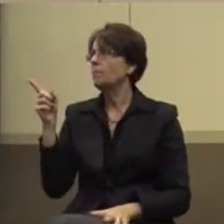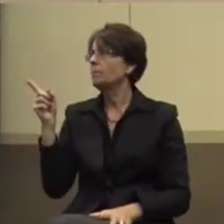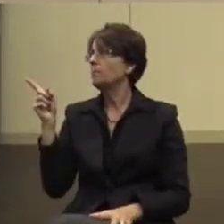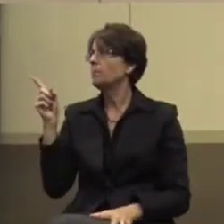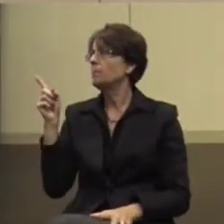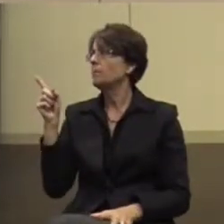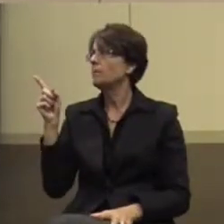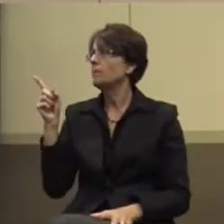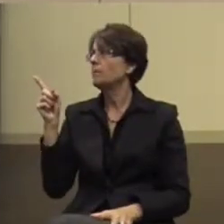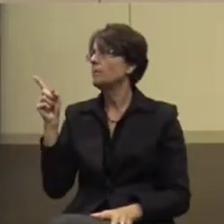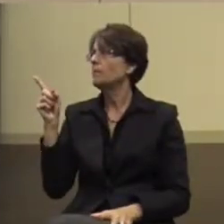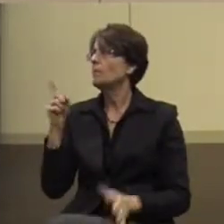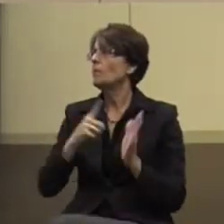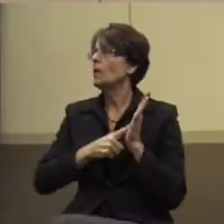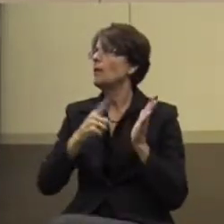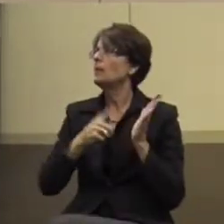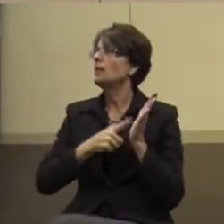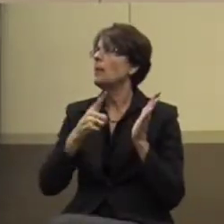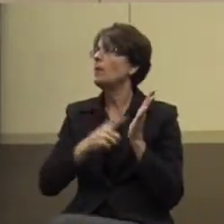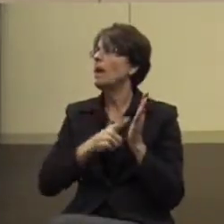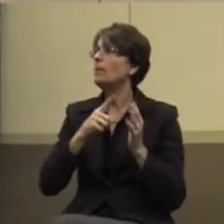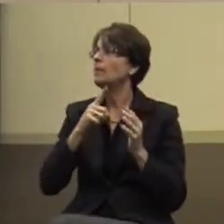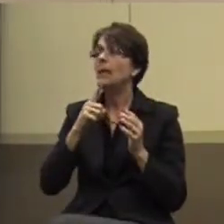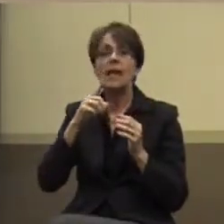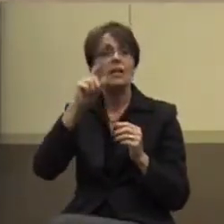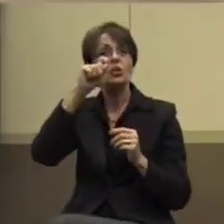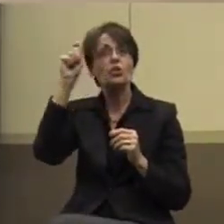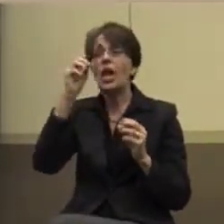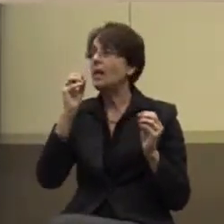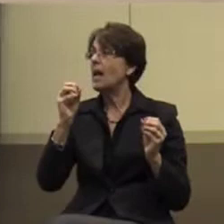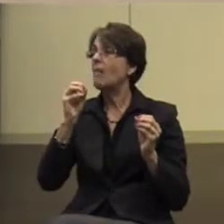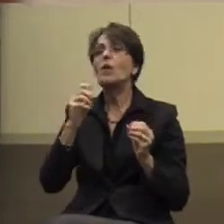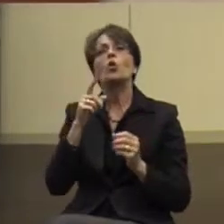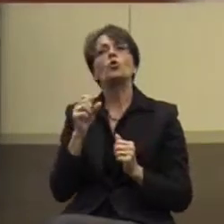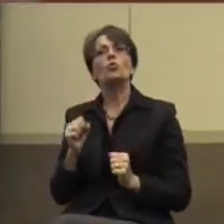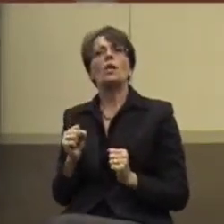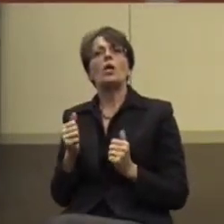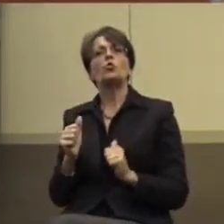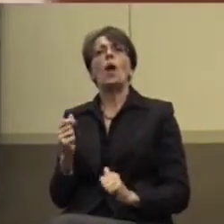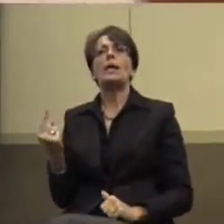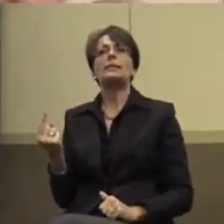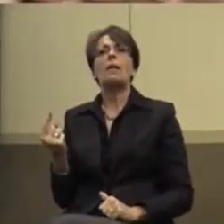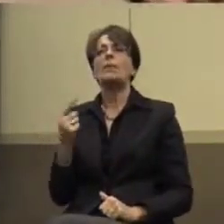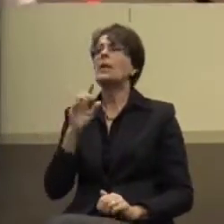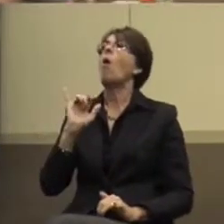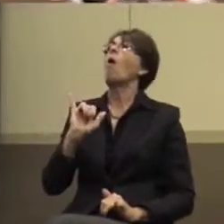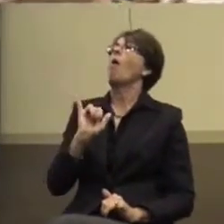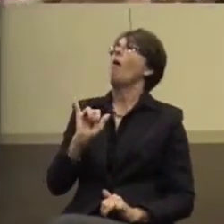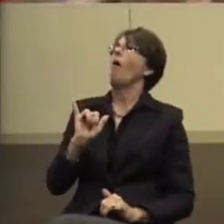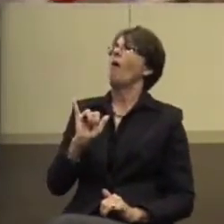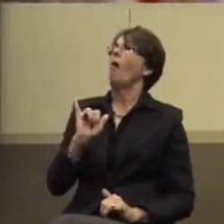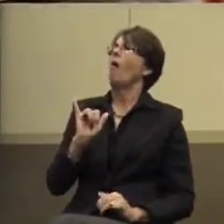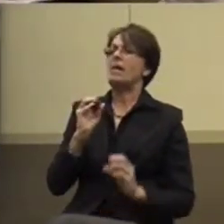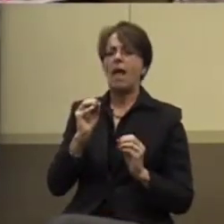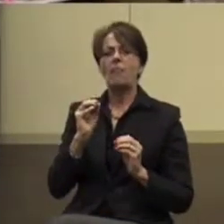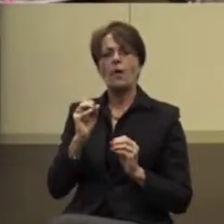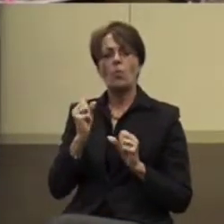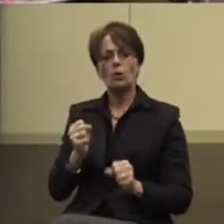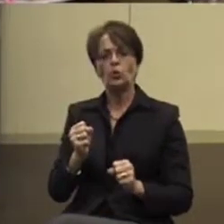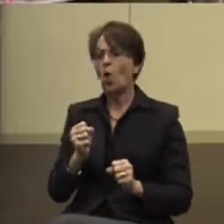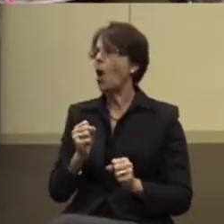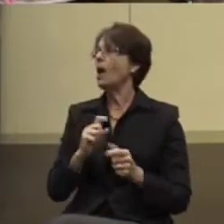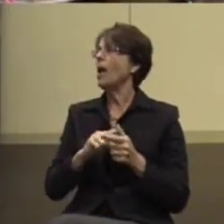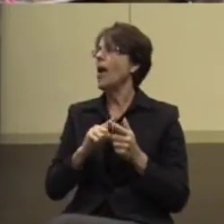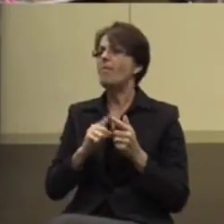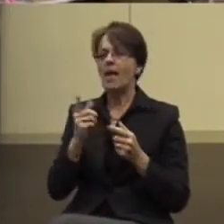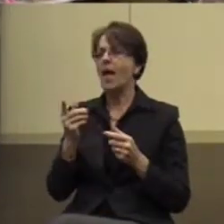ahead. And sometimes if they don't check anything, it's something you can try. Right. Whereas they say, oh, nothing is strong when you finally